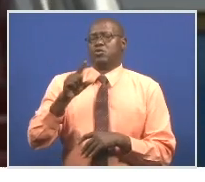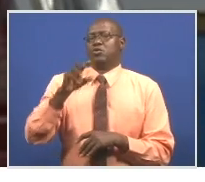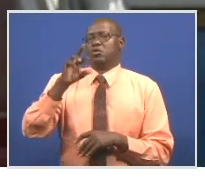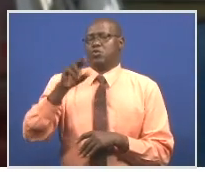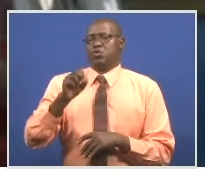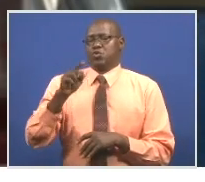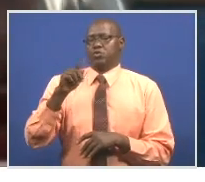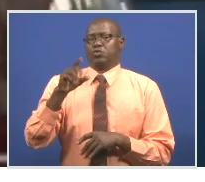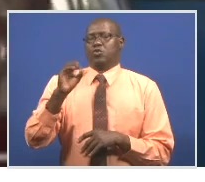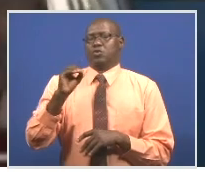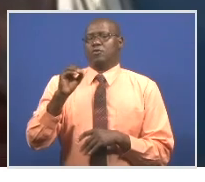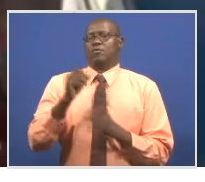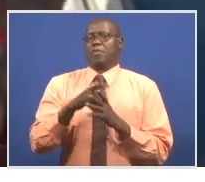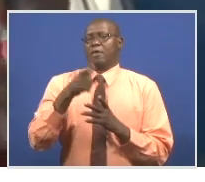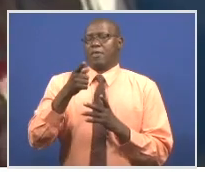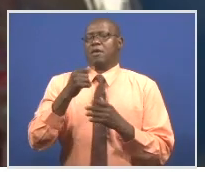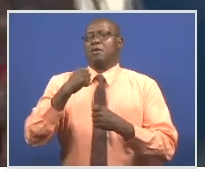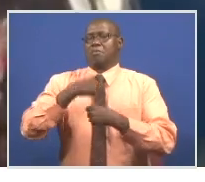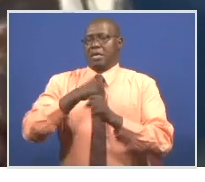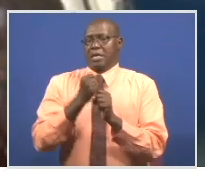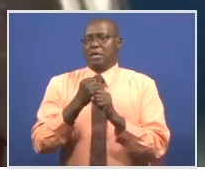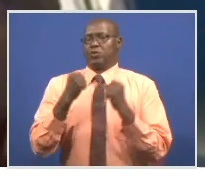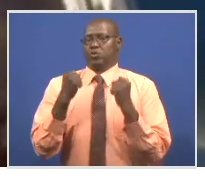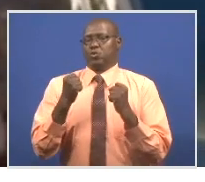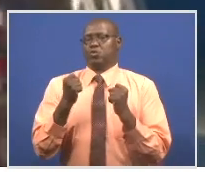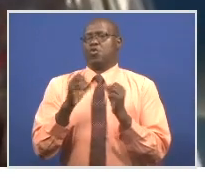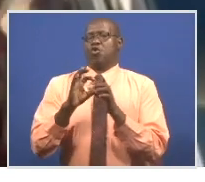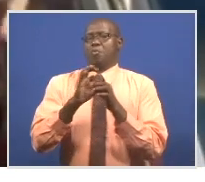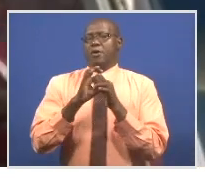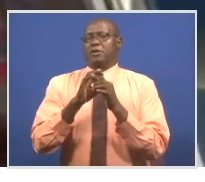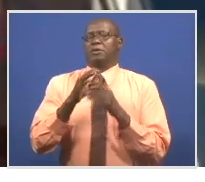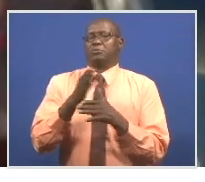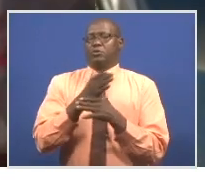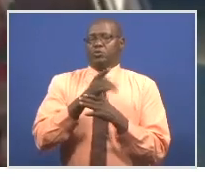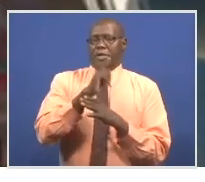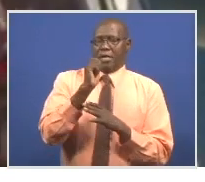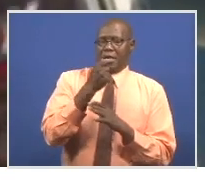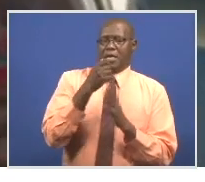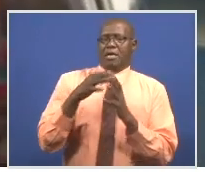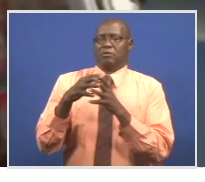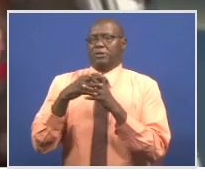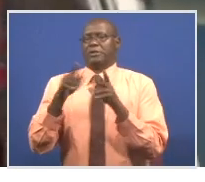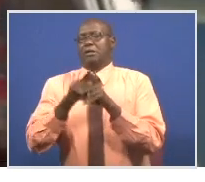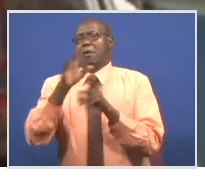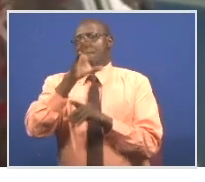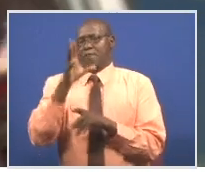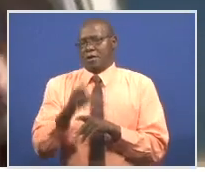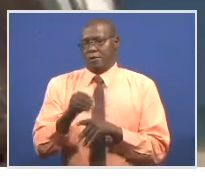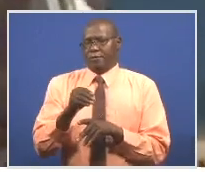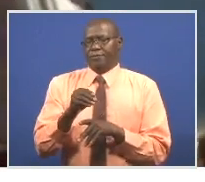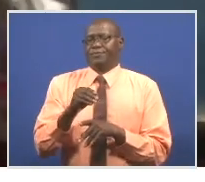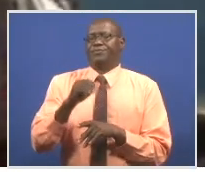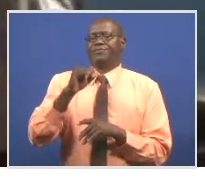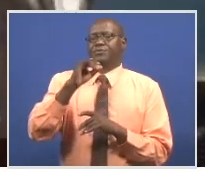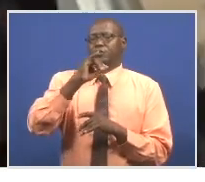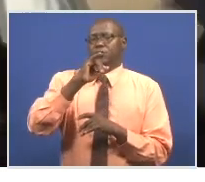visit aimed at strengthening cooperation between the United States and Kenya, as well as the African continent. Jill Biden's visit